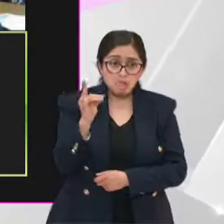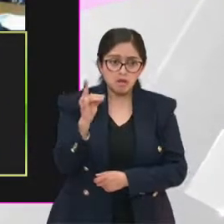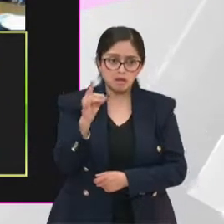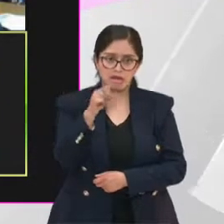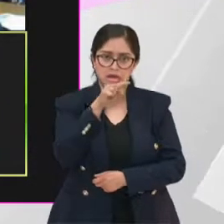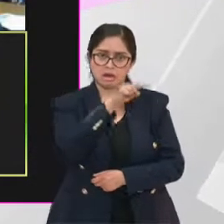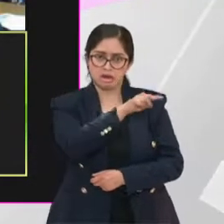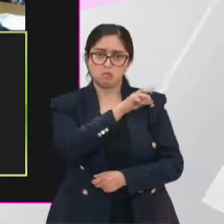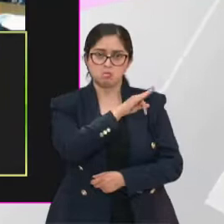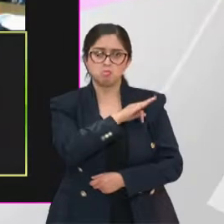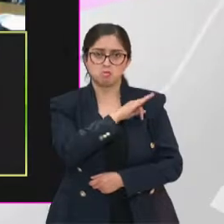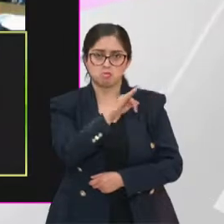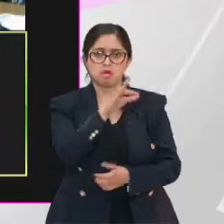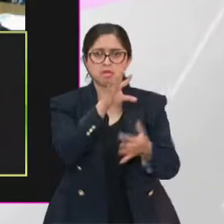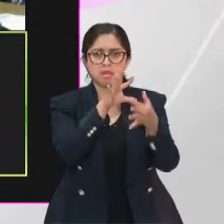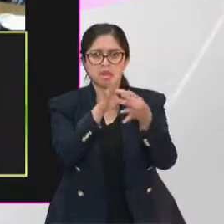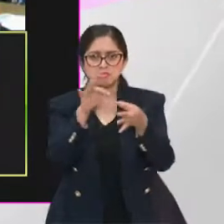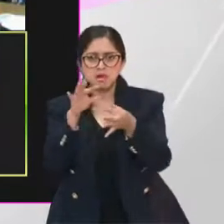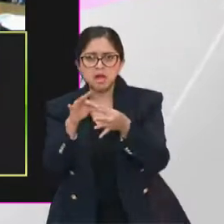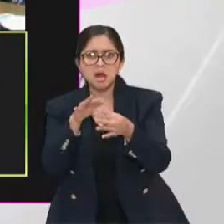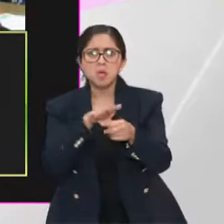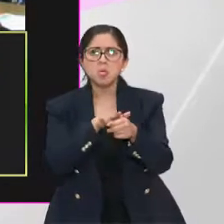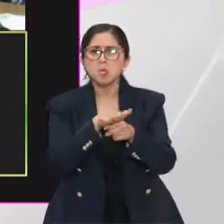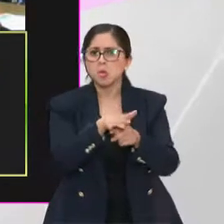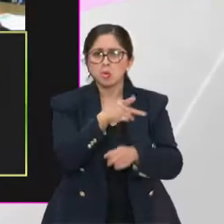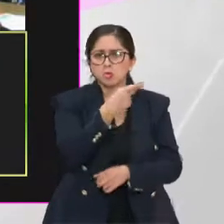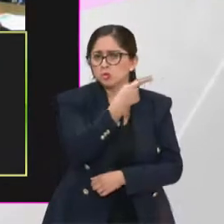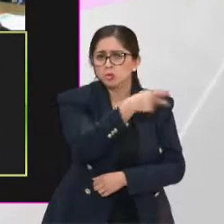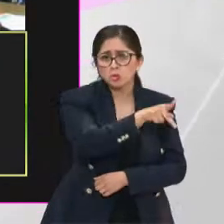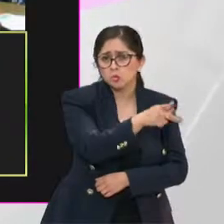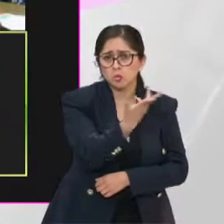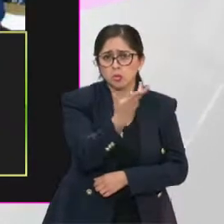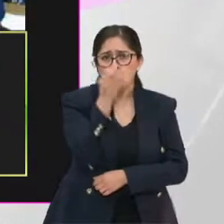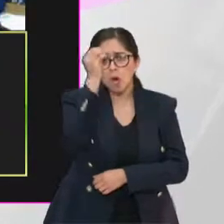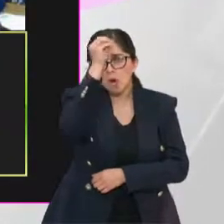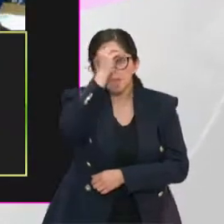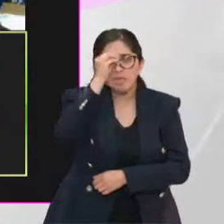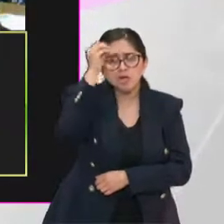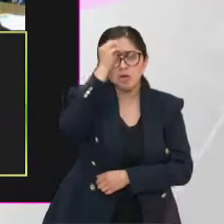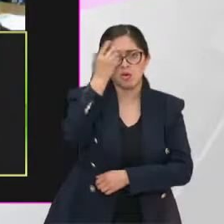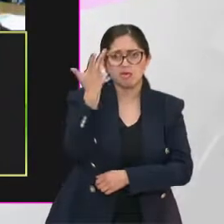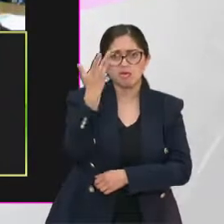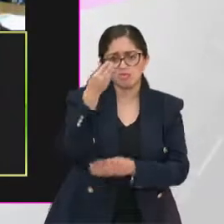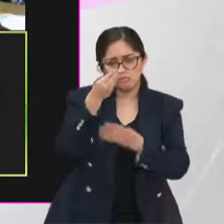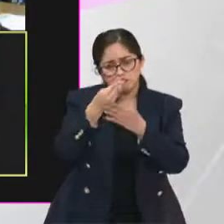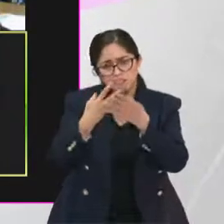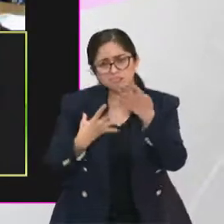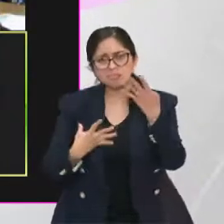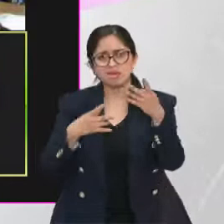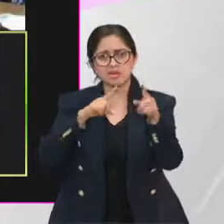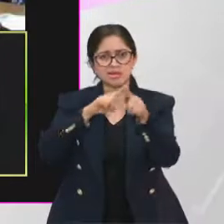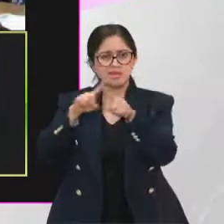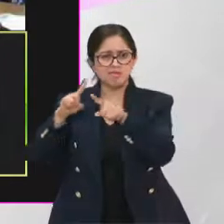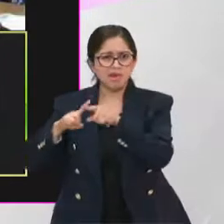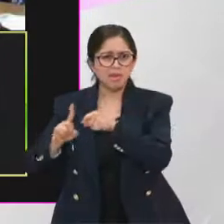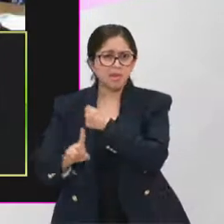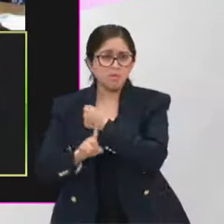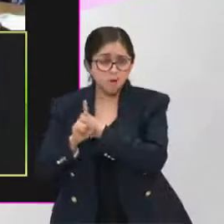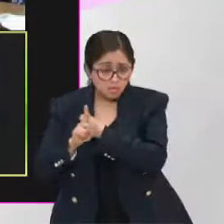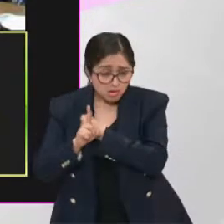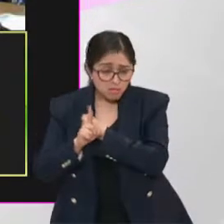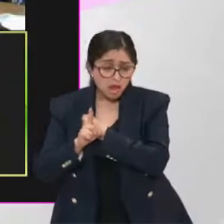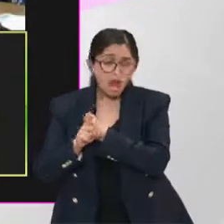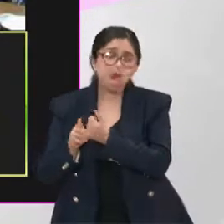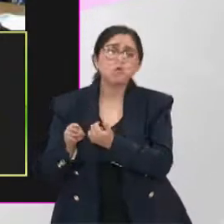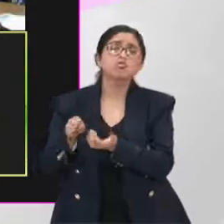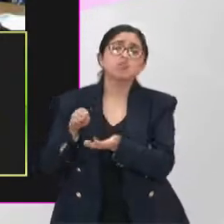And for sure, he is going to share with us his vision of many of these issues and